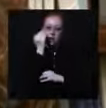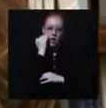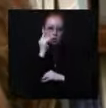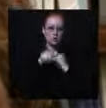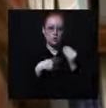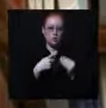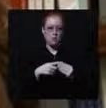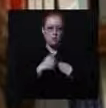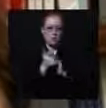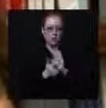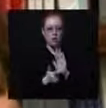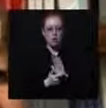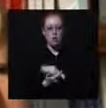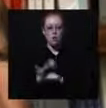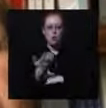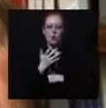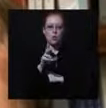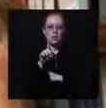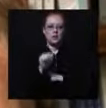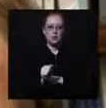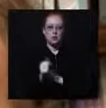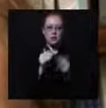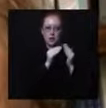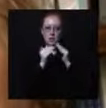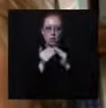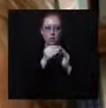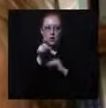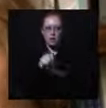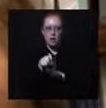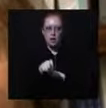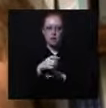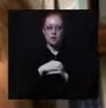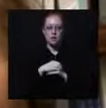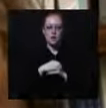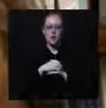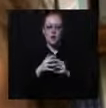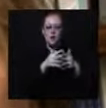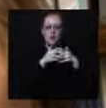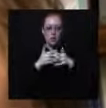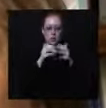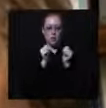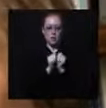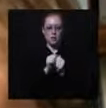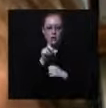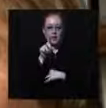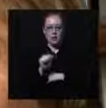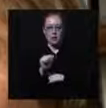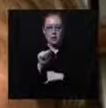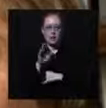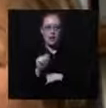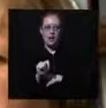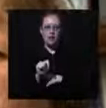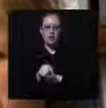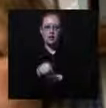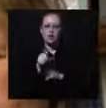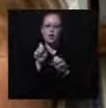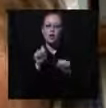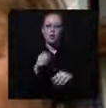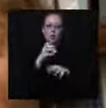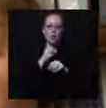about the law, what the disability community needs, the Americans with Disabilities Act. So you can just